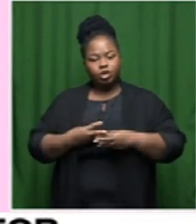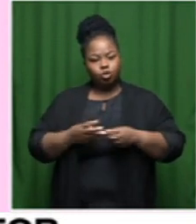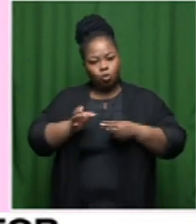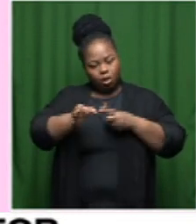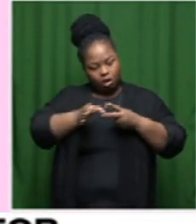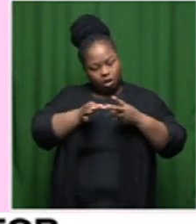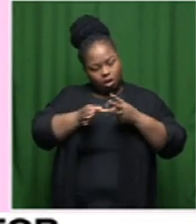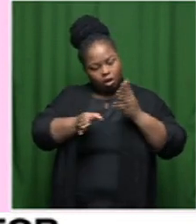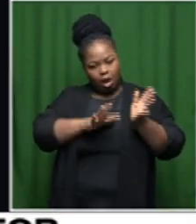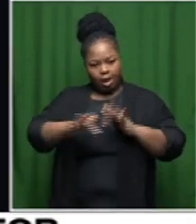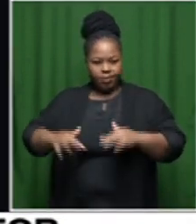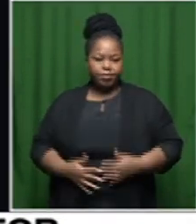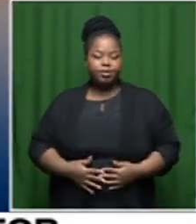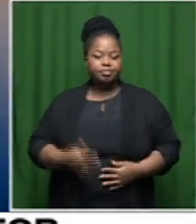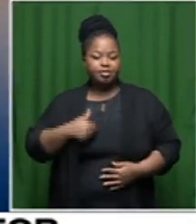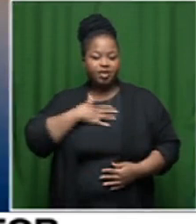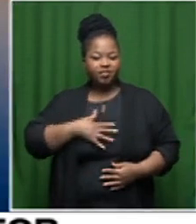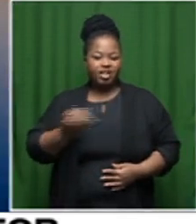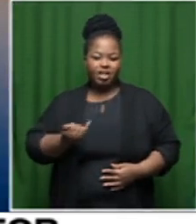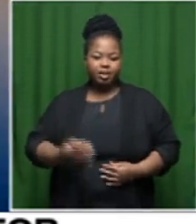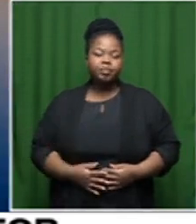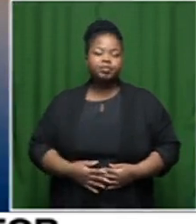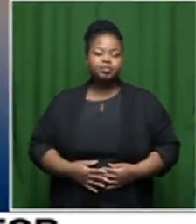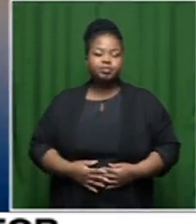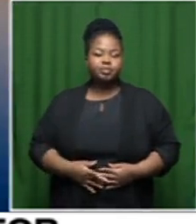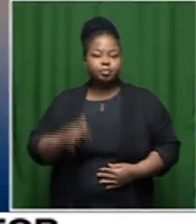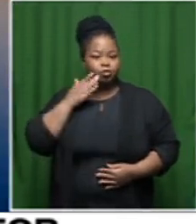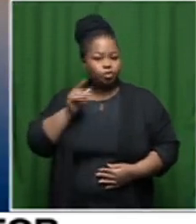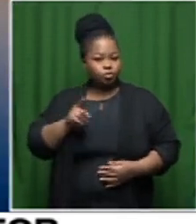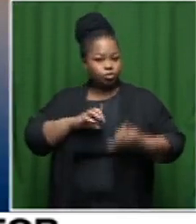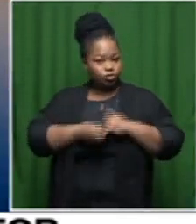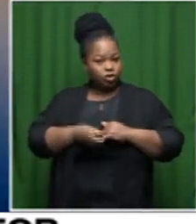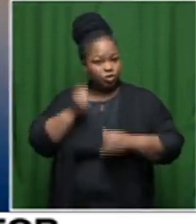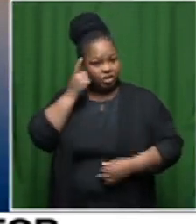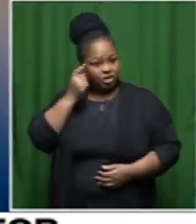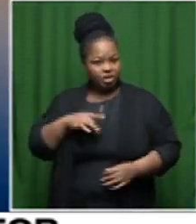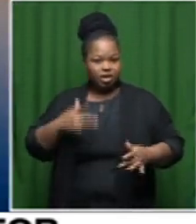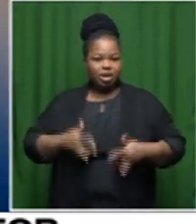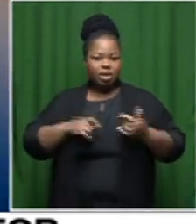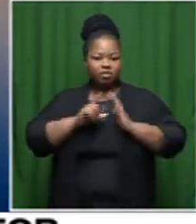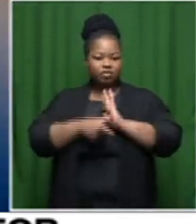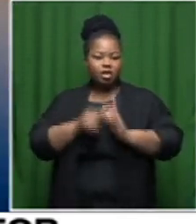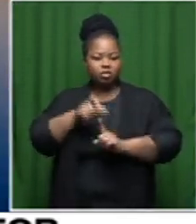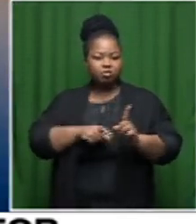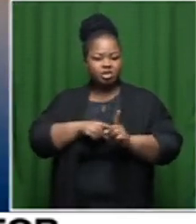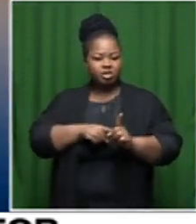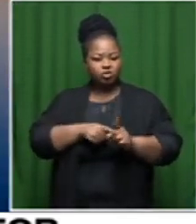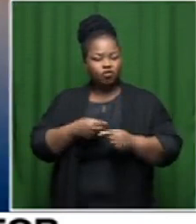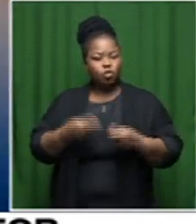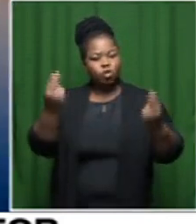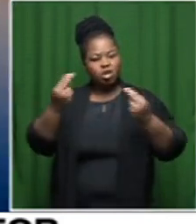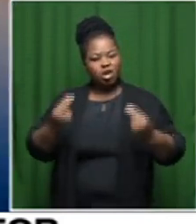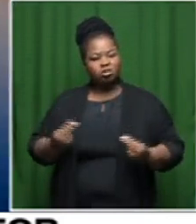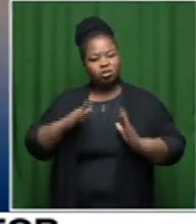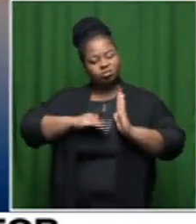into pricing one's artwork. Okay. I feel like when you try to understand the lifestyle of an artist and what funds their